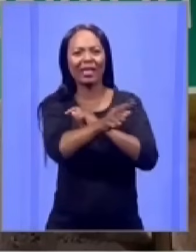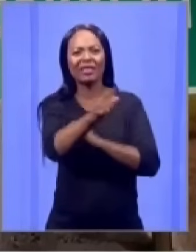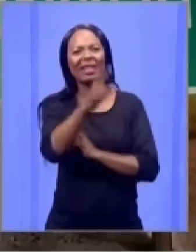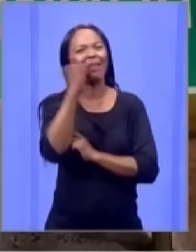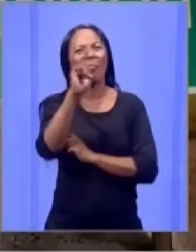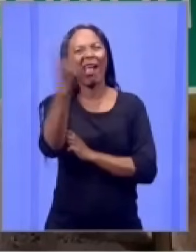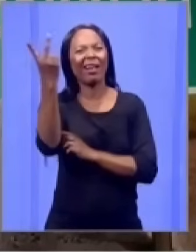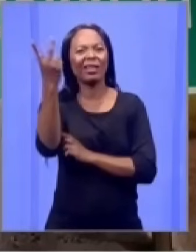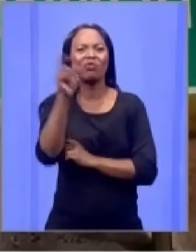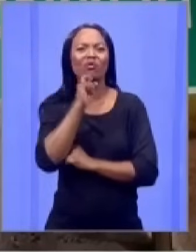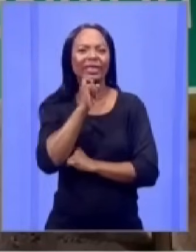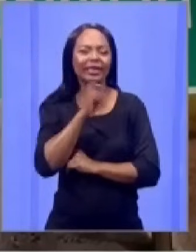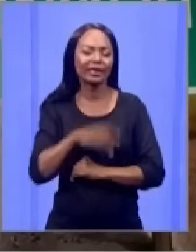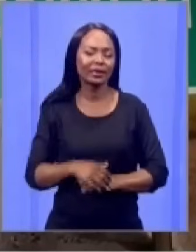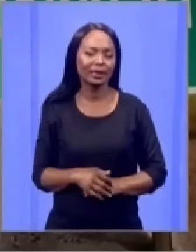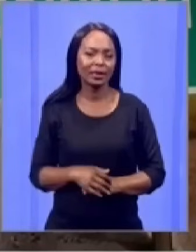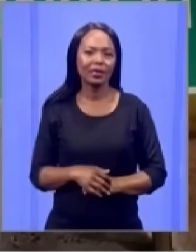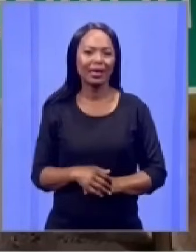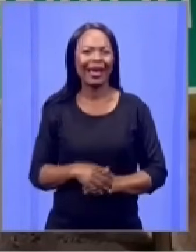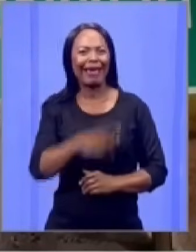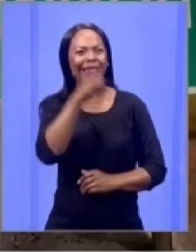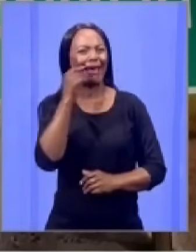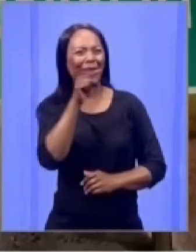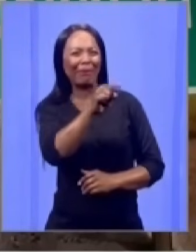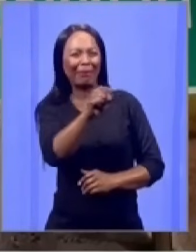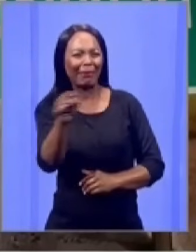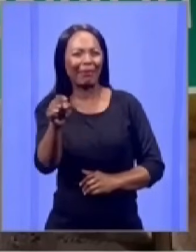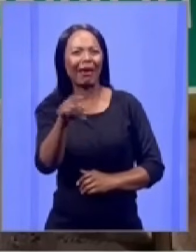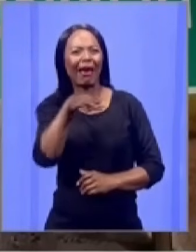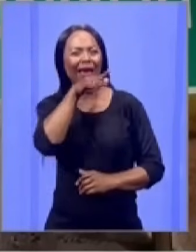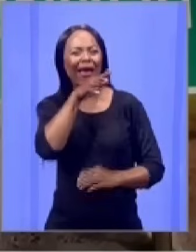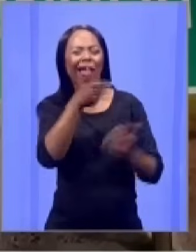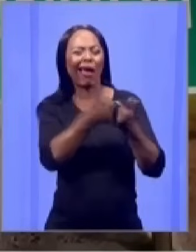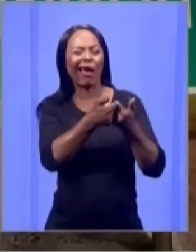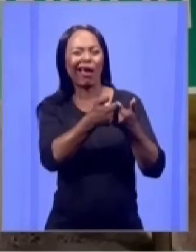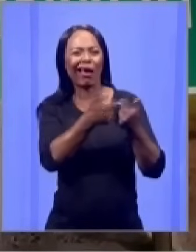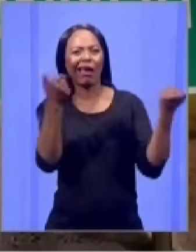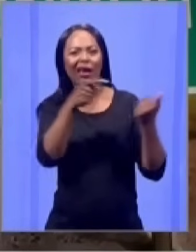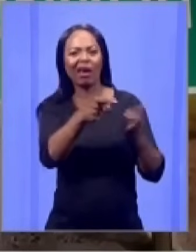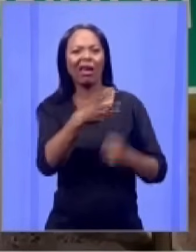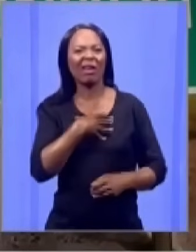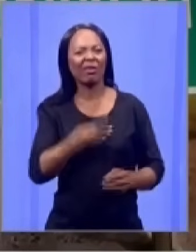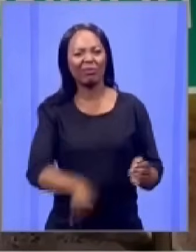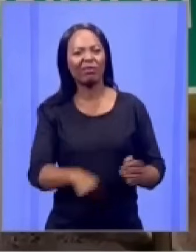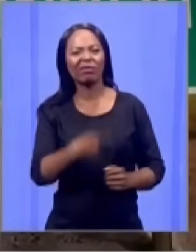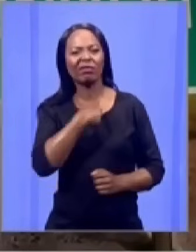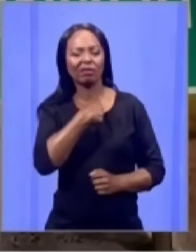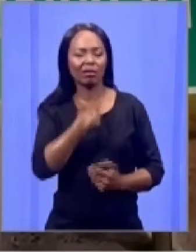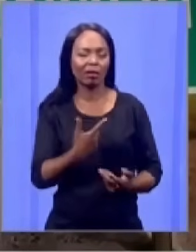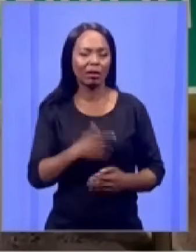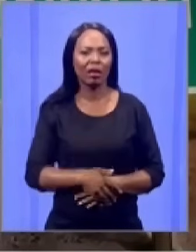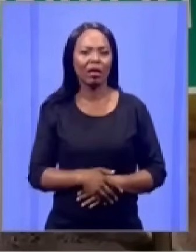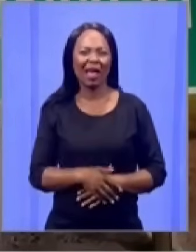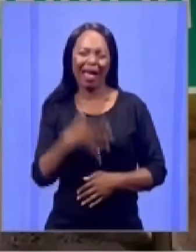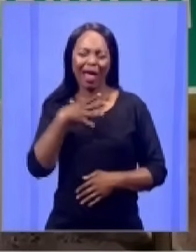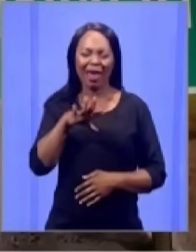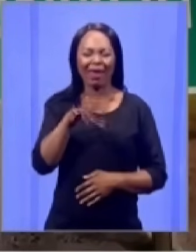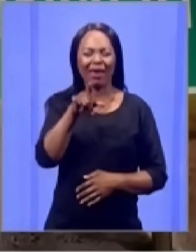le leng. Ke maina apartheid tota ke maina a lapisang e le tota gona le lengwe le leng